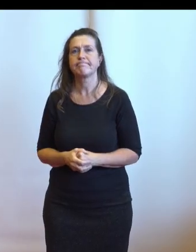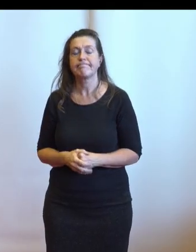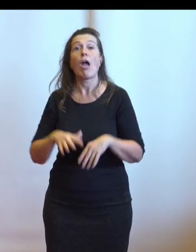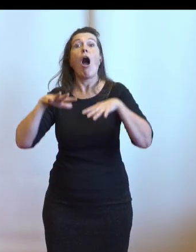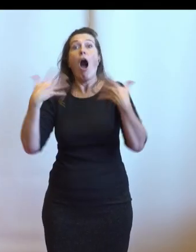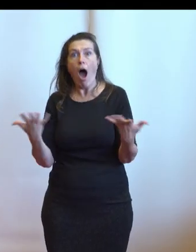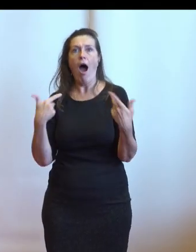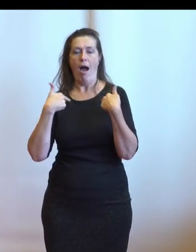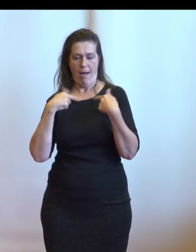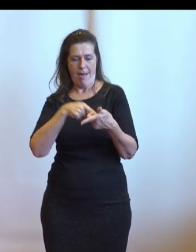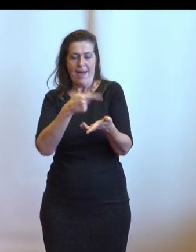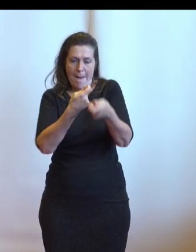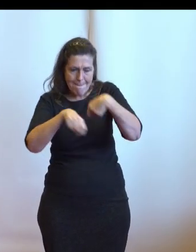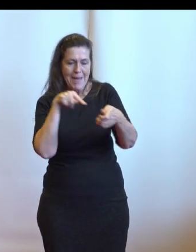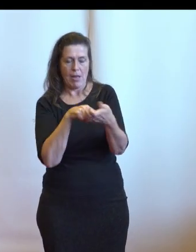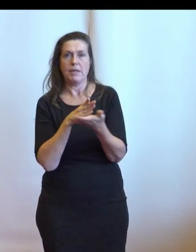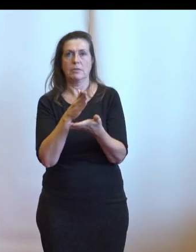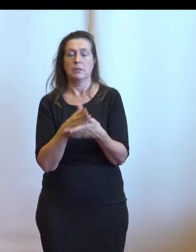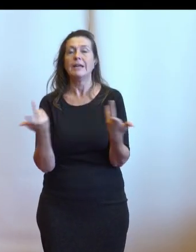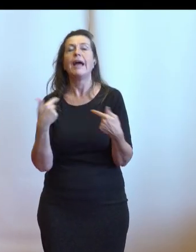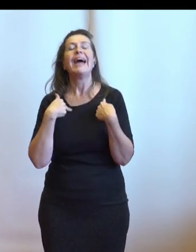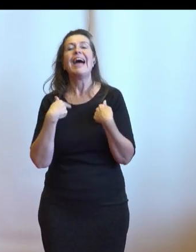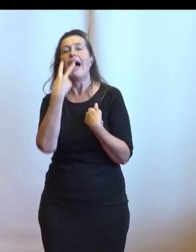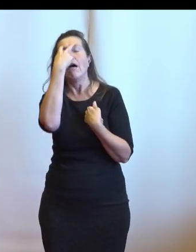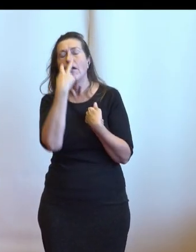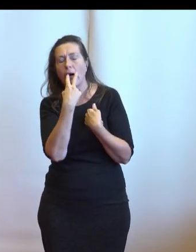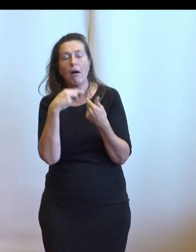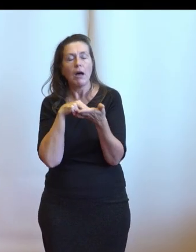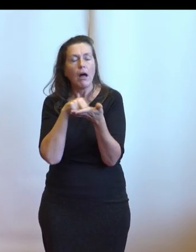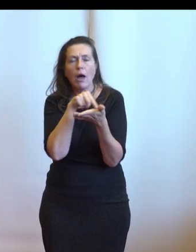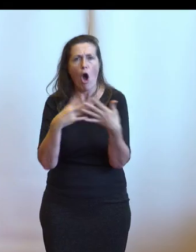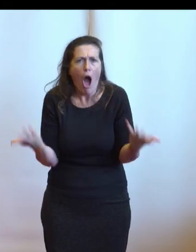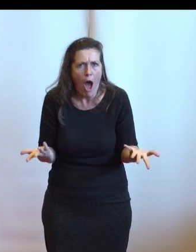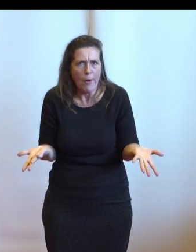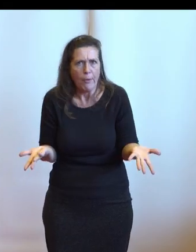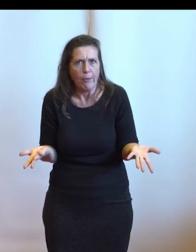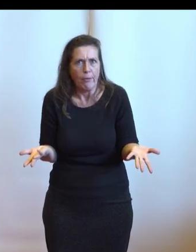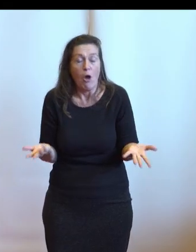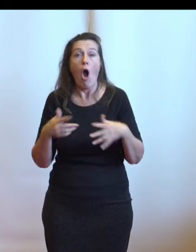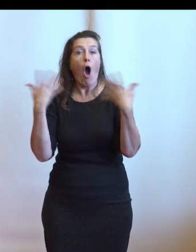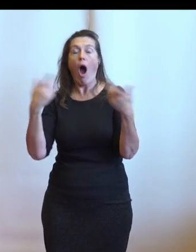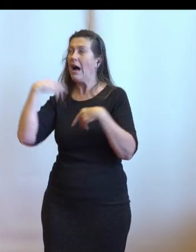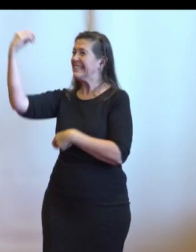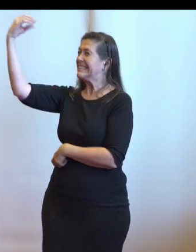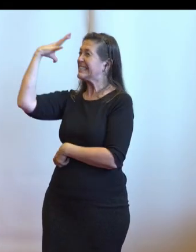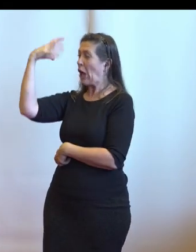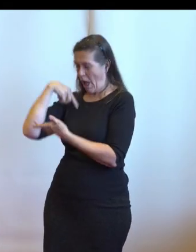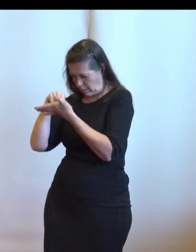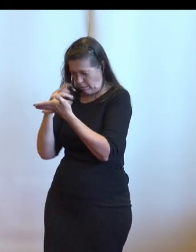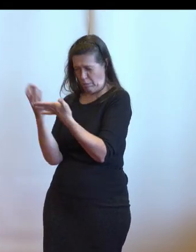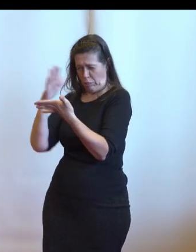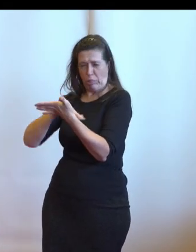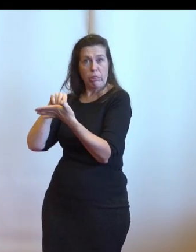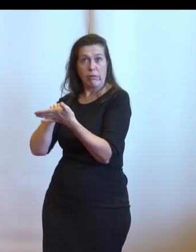accessible? How would you navigate screens if you had a visual impairment or in bright sunlight? How would you use a